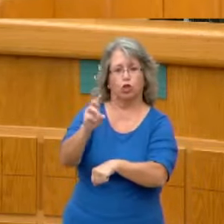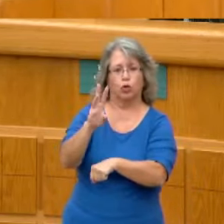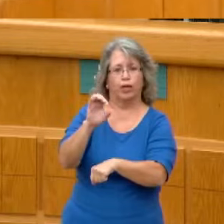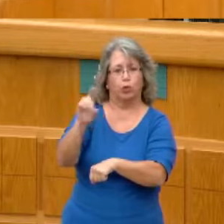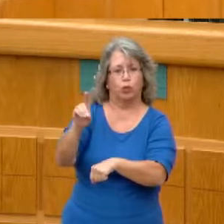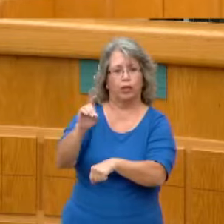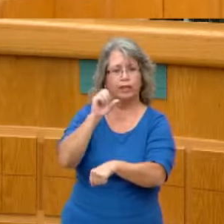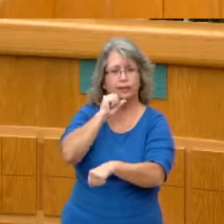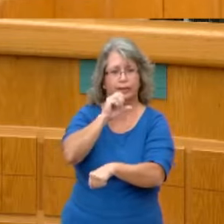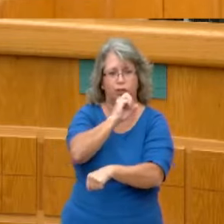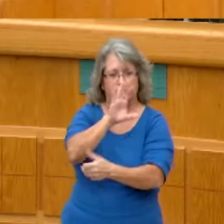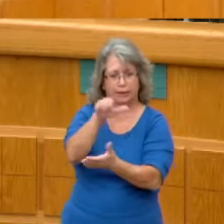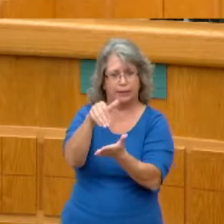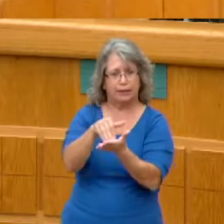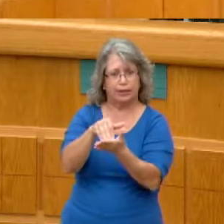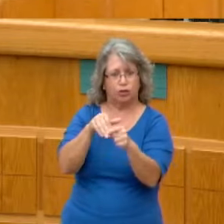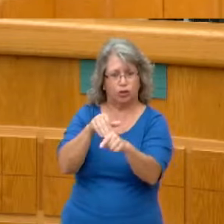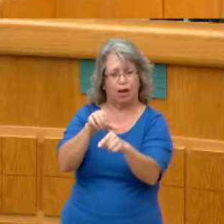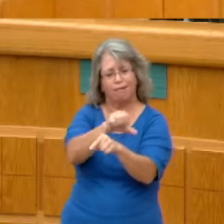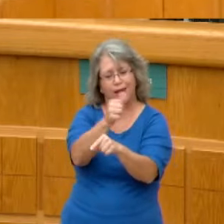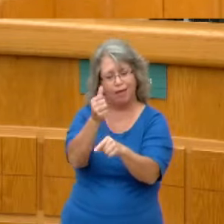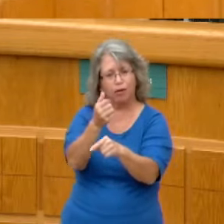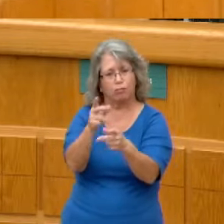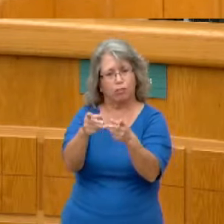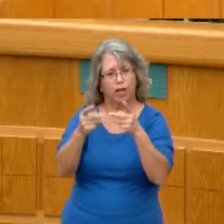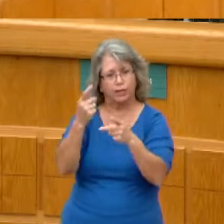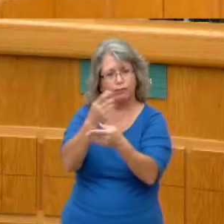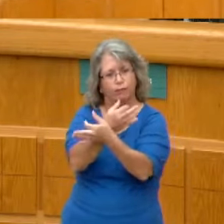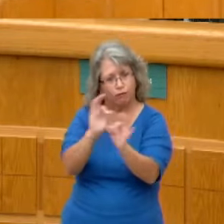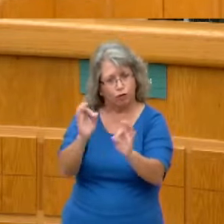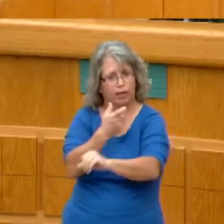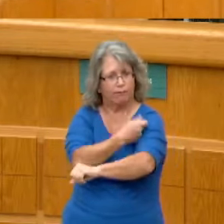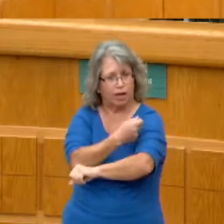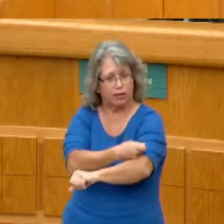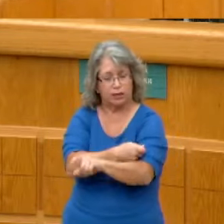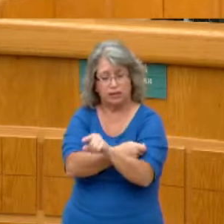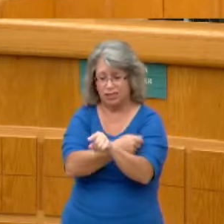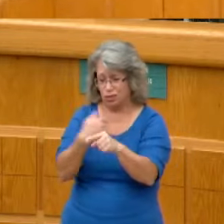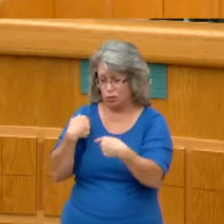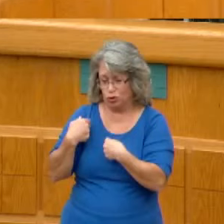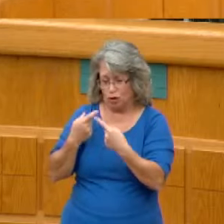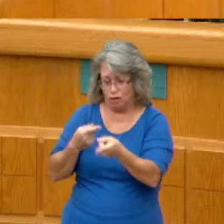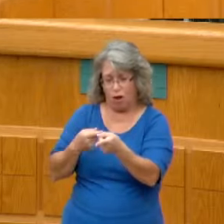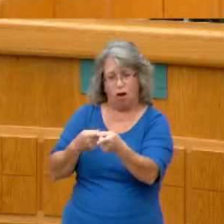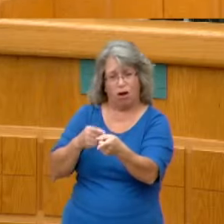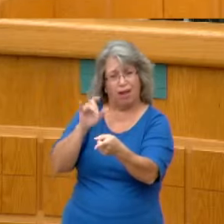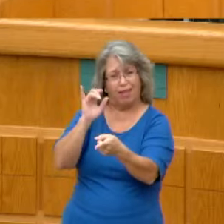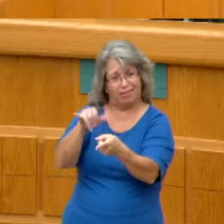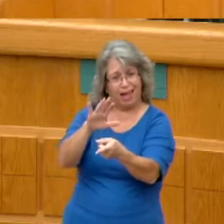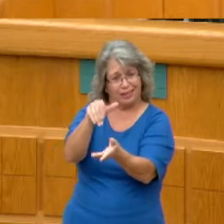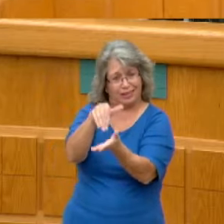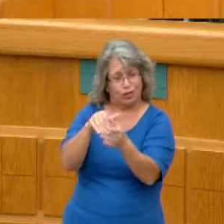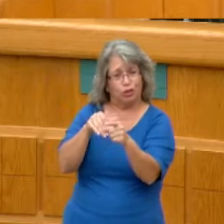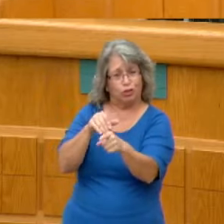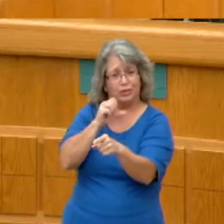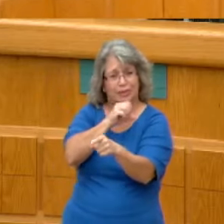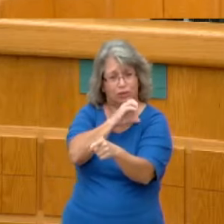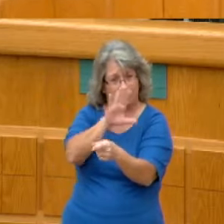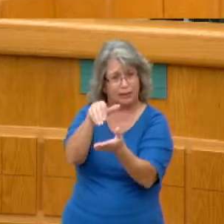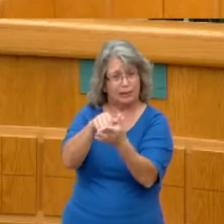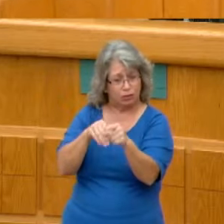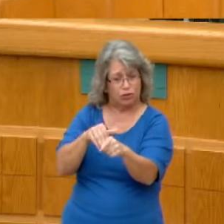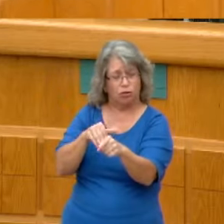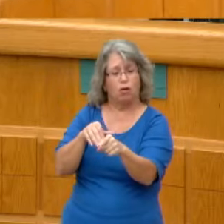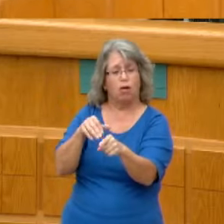open vaccine site. And to date, the Greenwood Senior Center has also administered